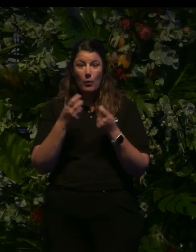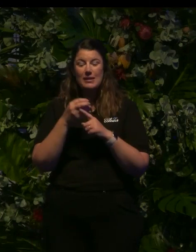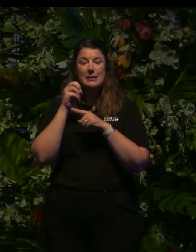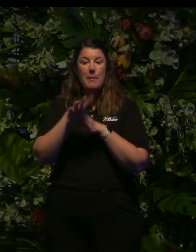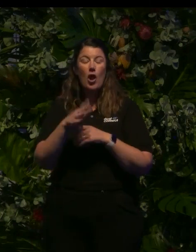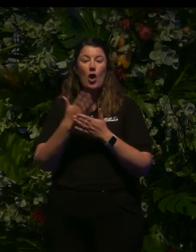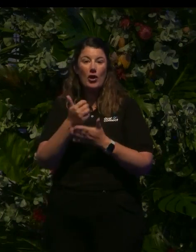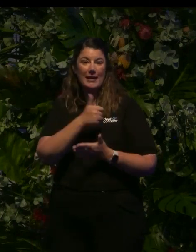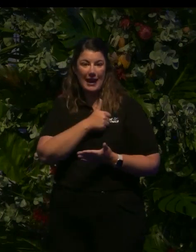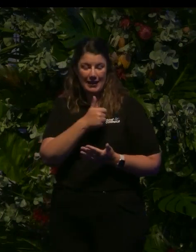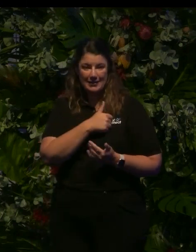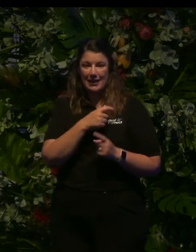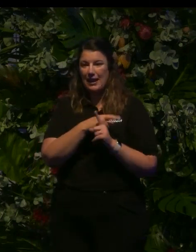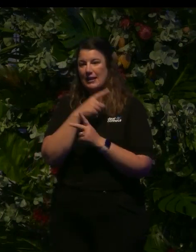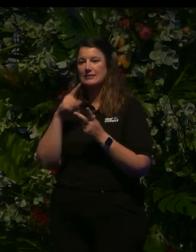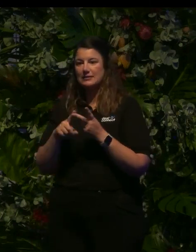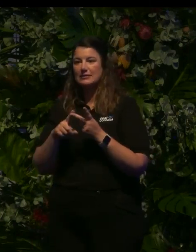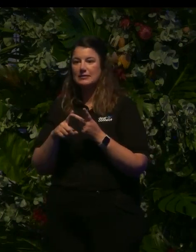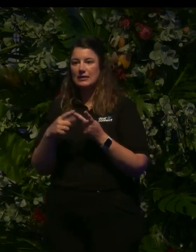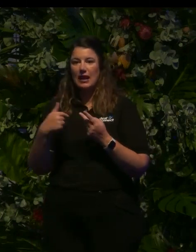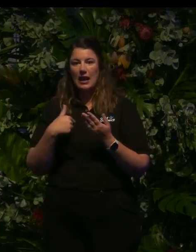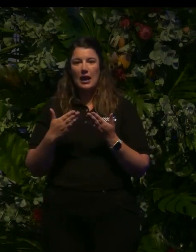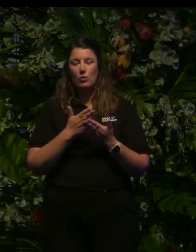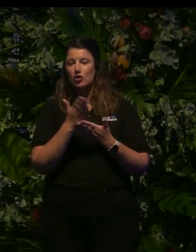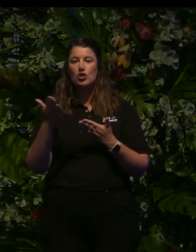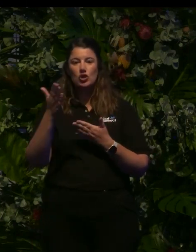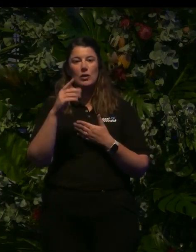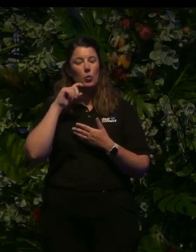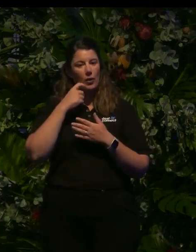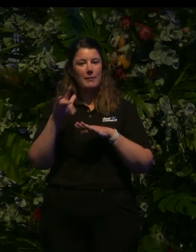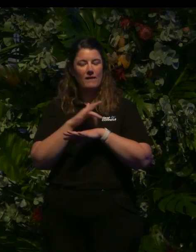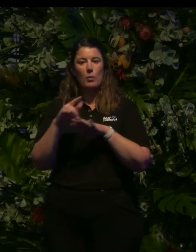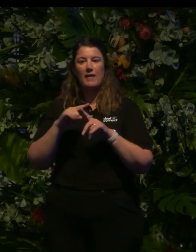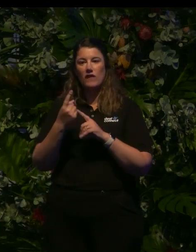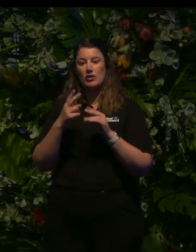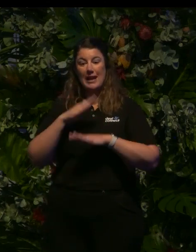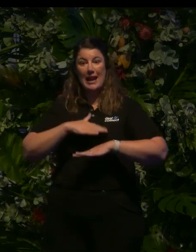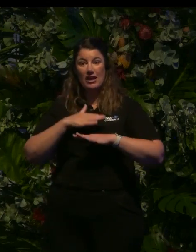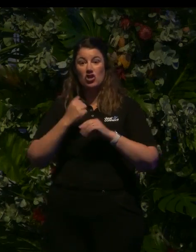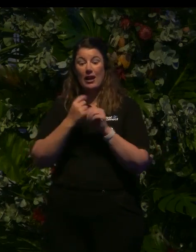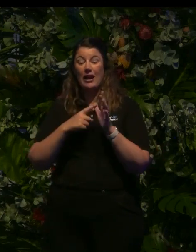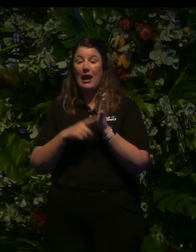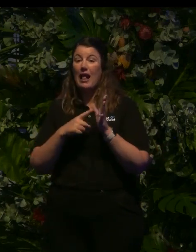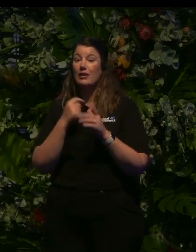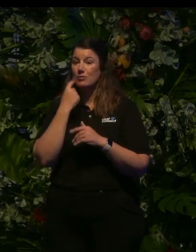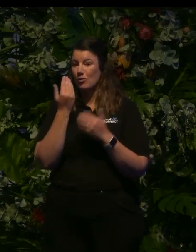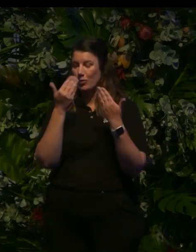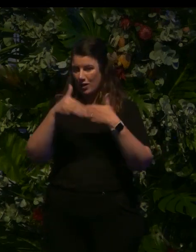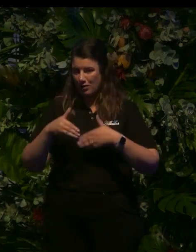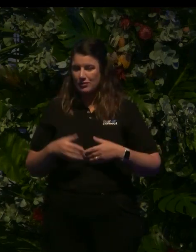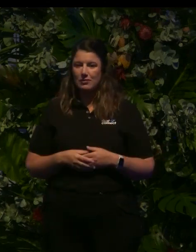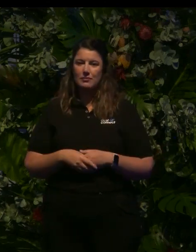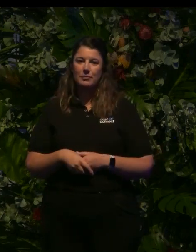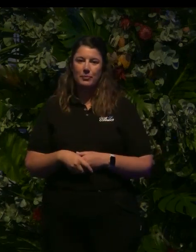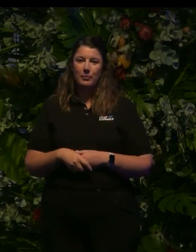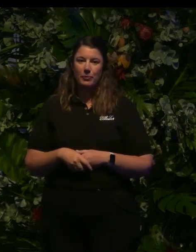Canada. And also our incredible Jeremy Dutcher will be performing at the First Nation Gala tomorrow night. So